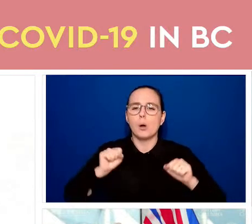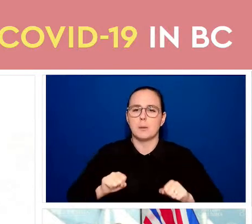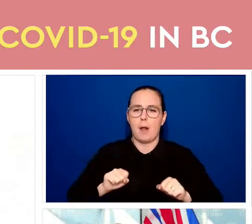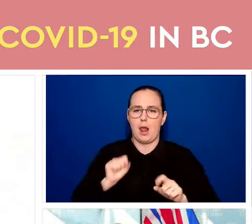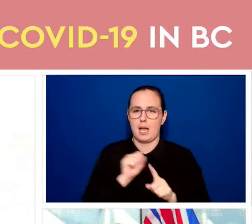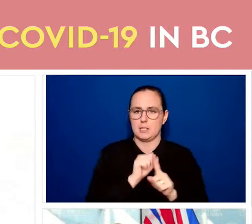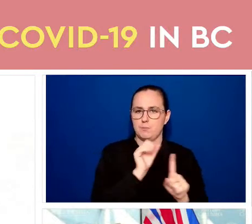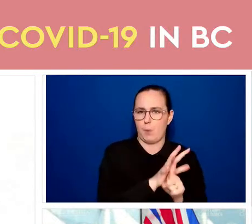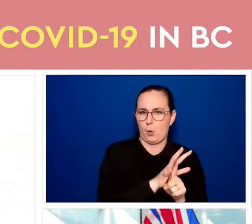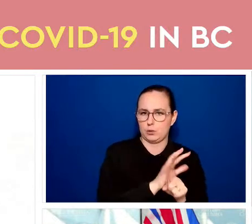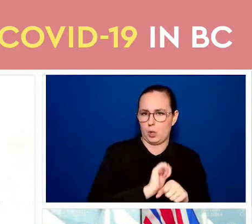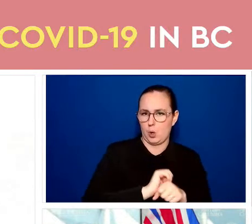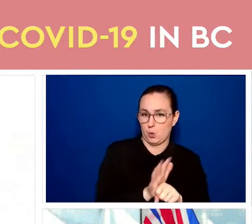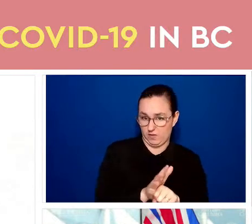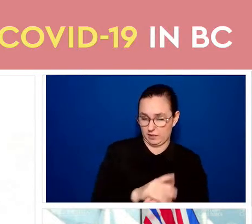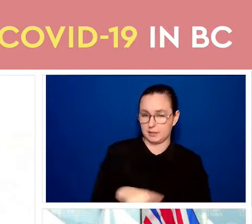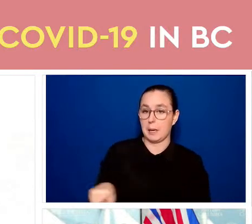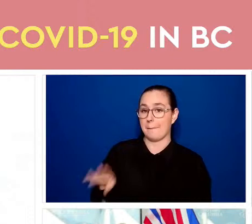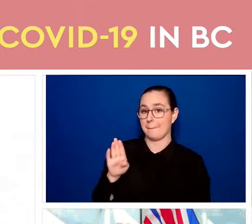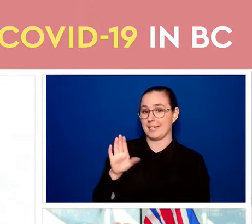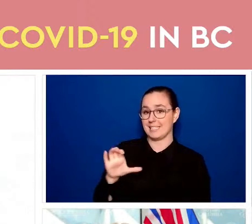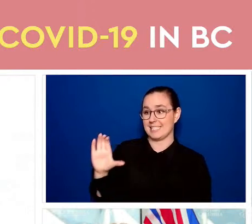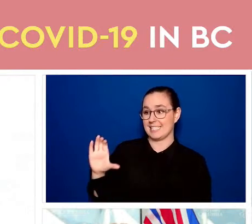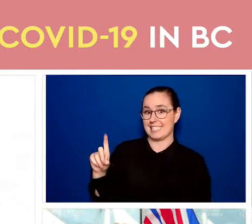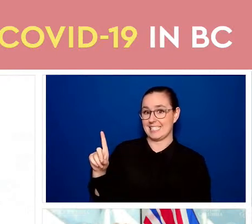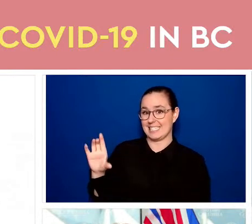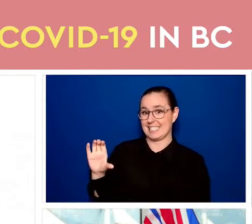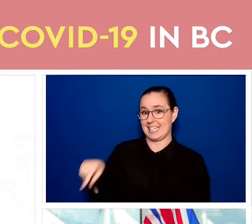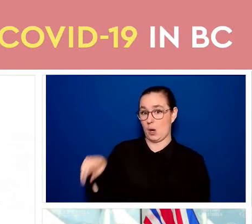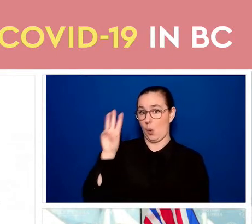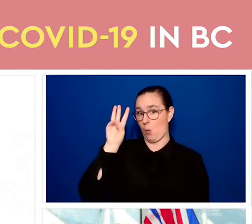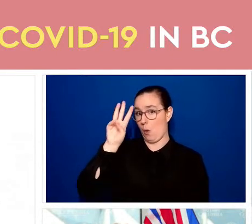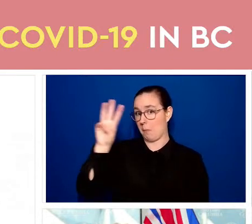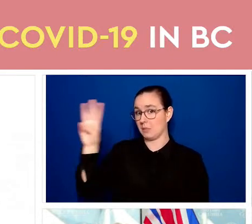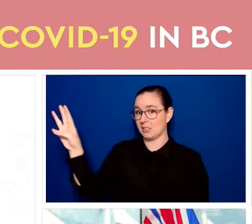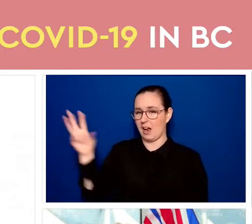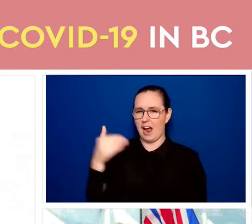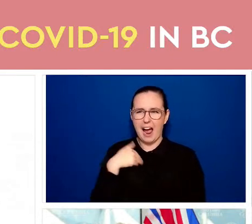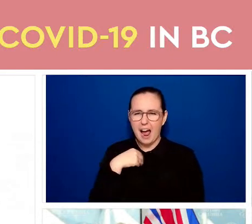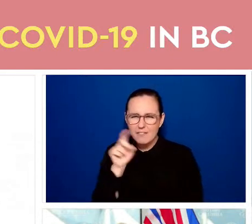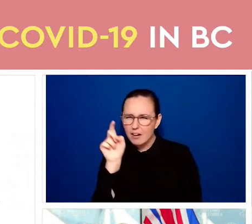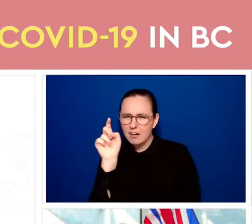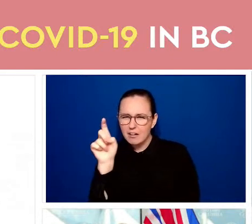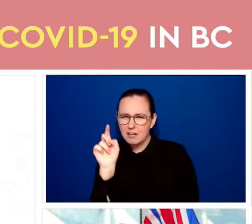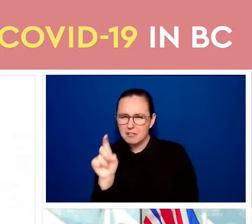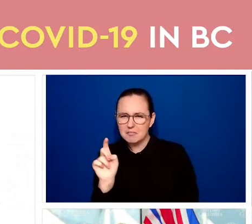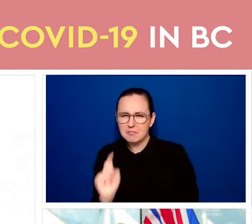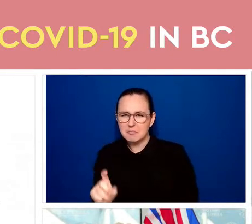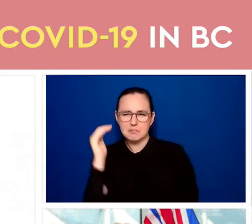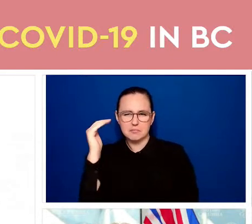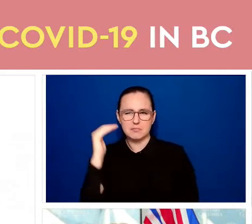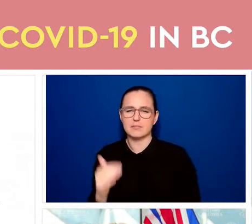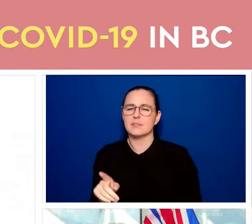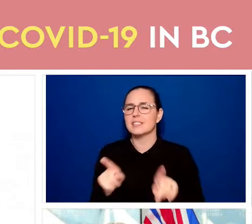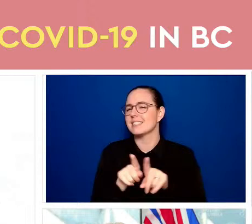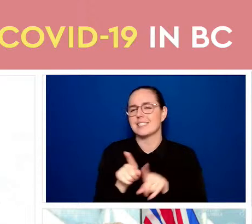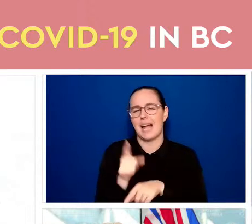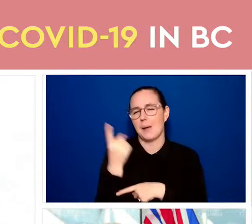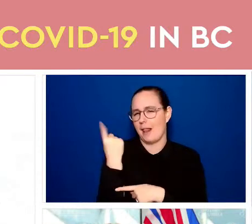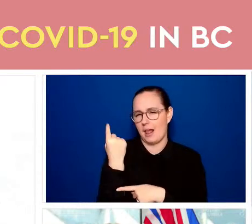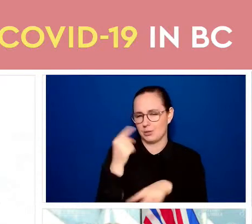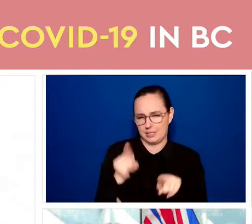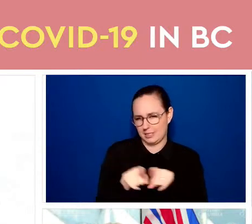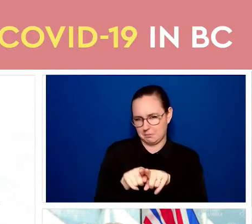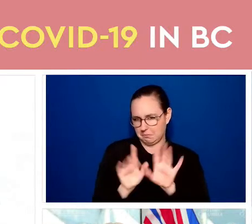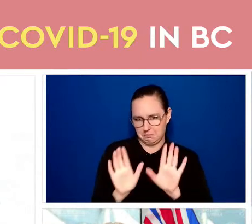BC CDC website for all of the regional health authorities. This is similar to what we did last year. What we